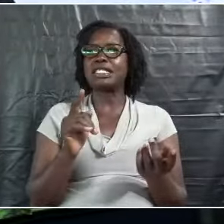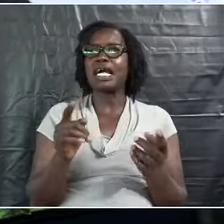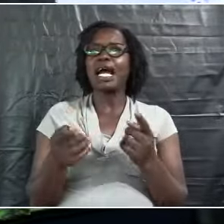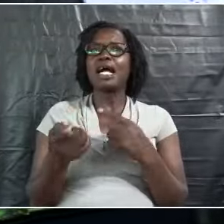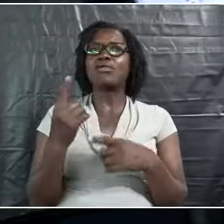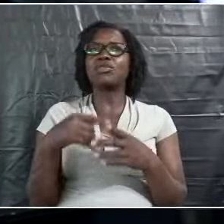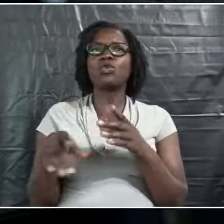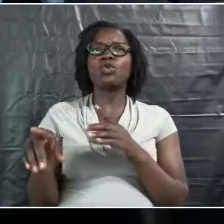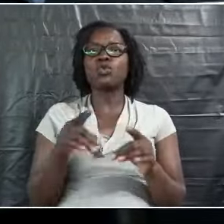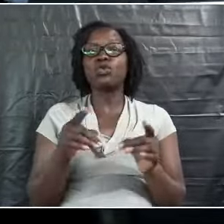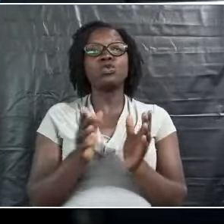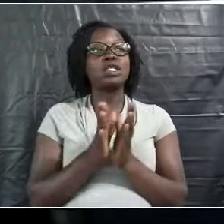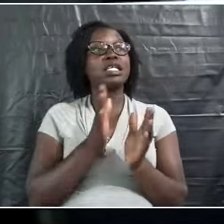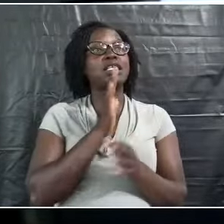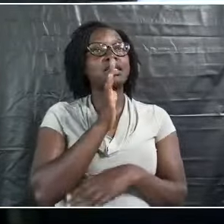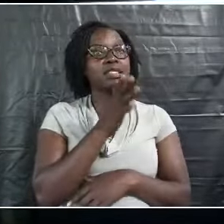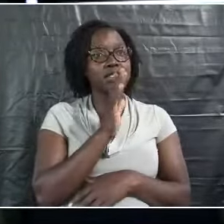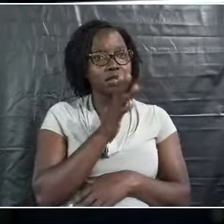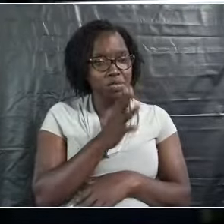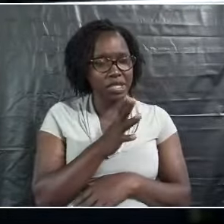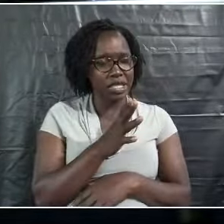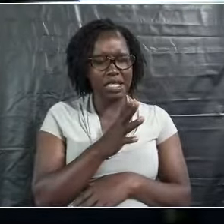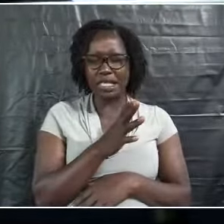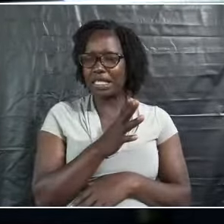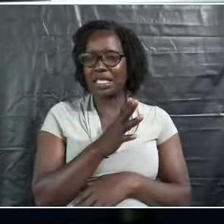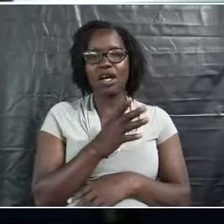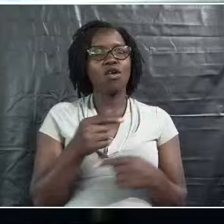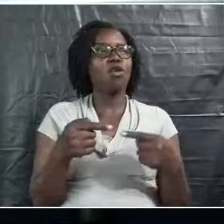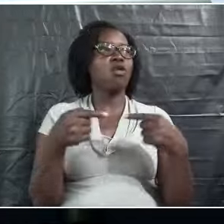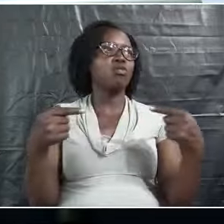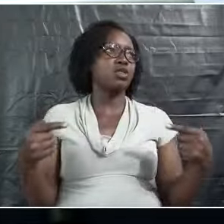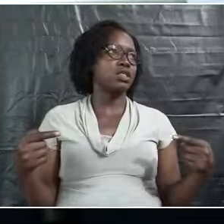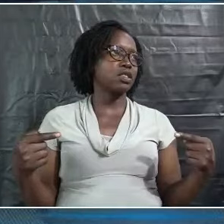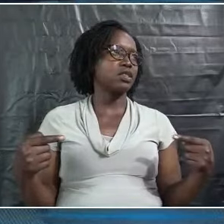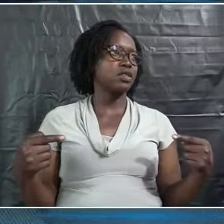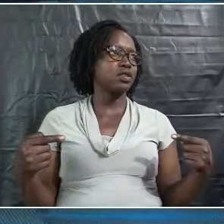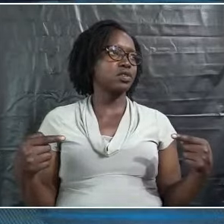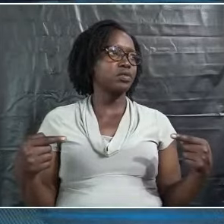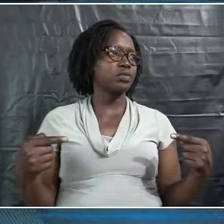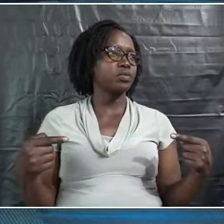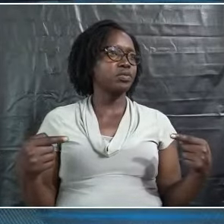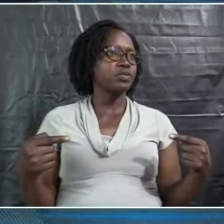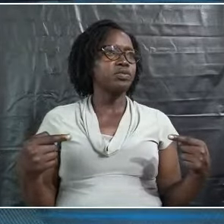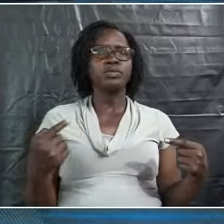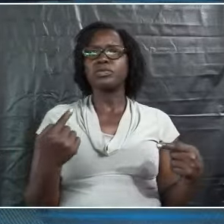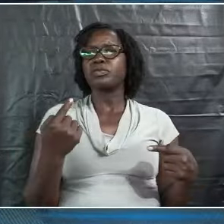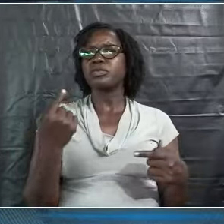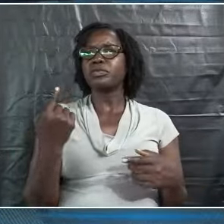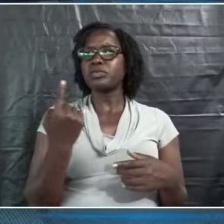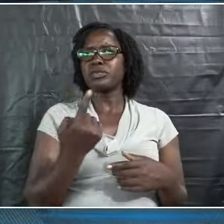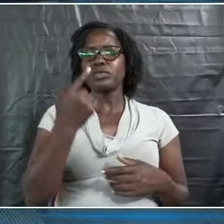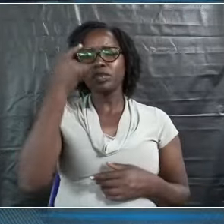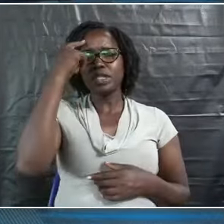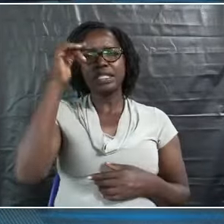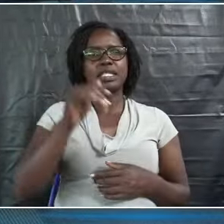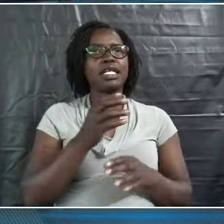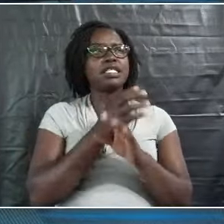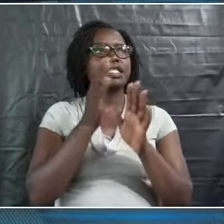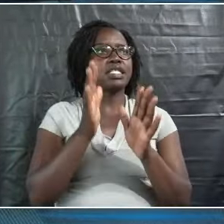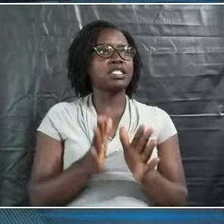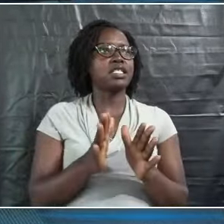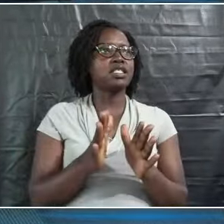generally speaking, it's the exact opposite. One would have thought that Christians